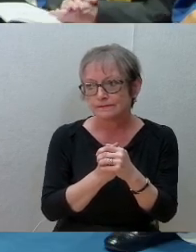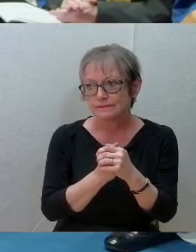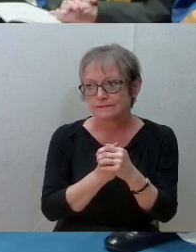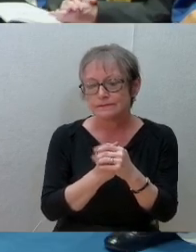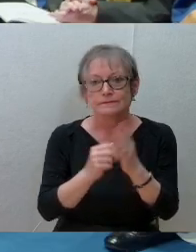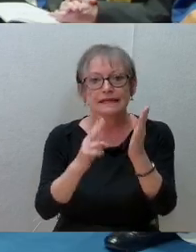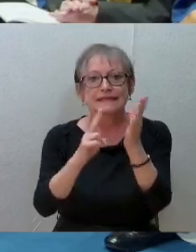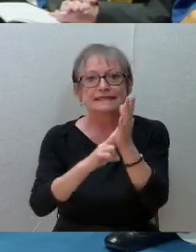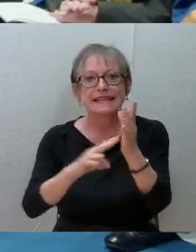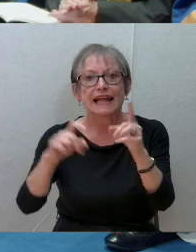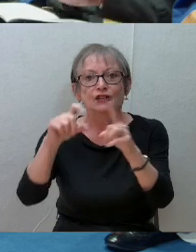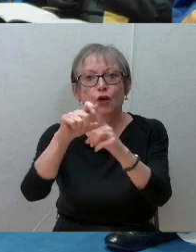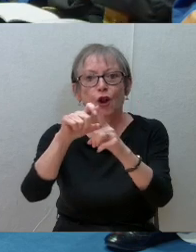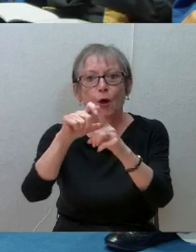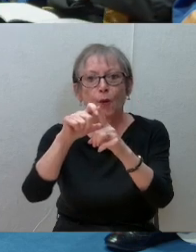Nikki Donnelly.